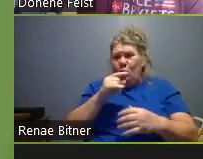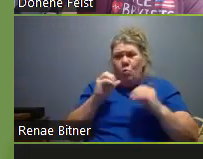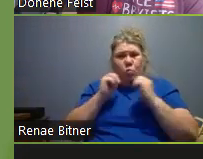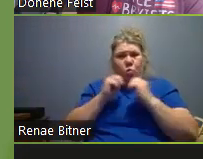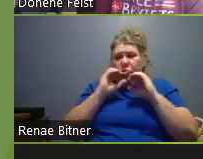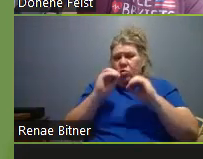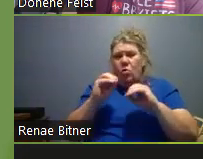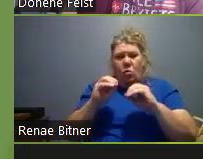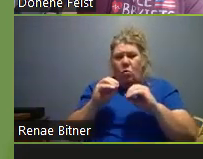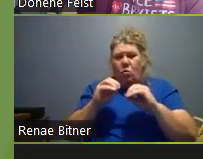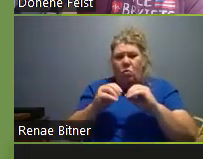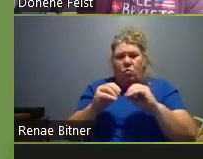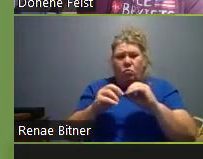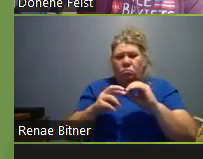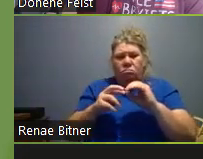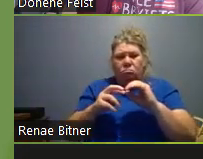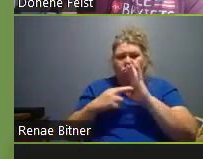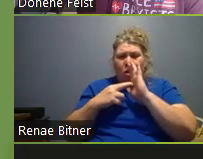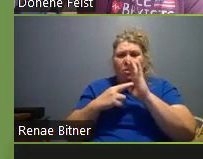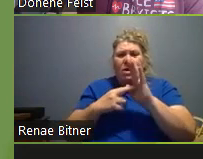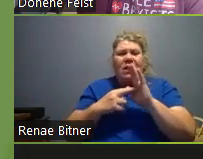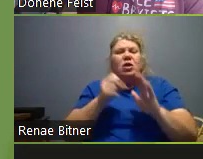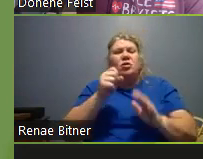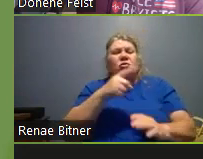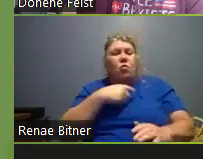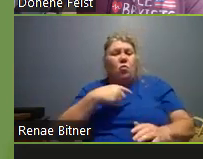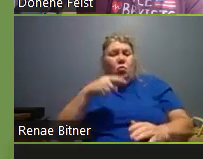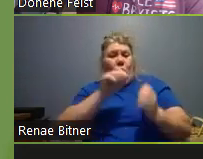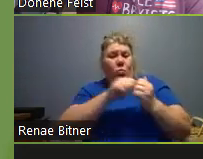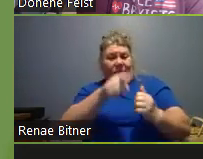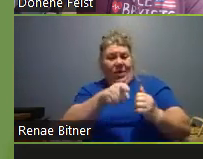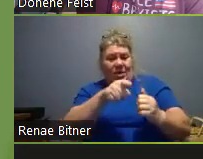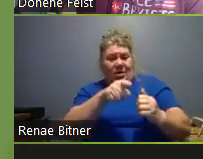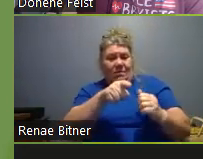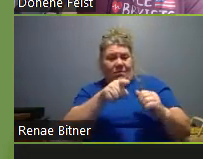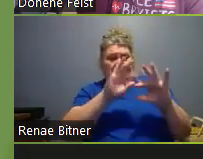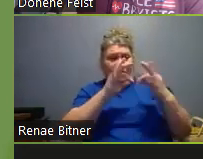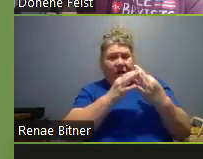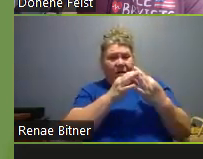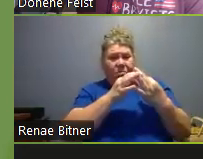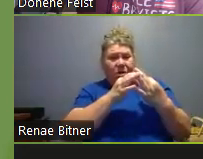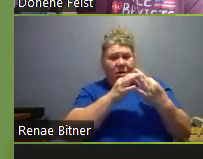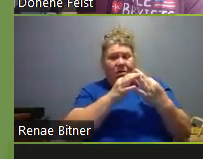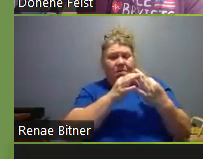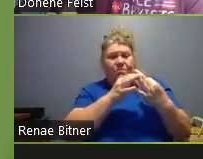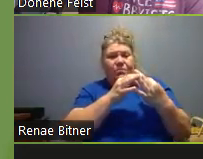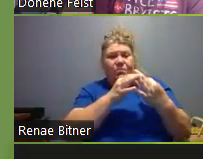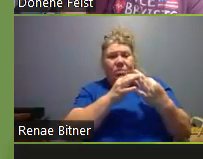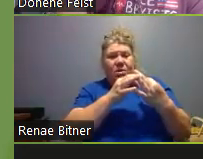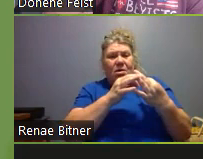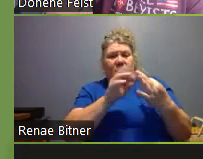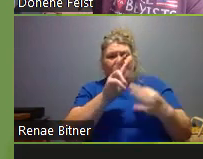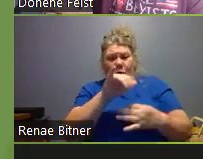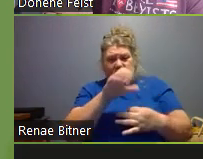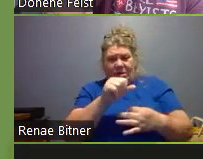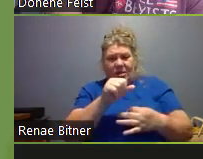doing is identifying what the needs are, And there are several families that are on this